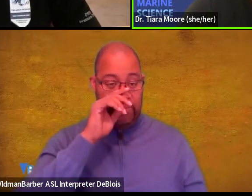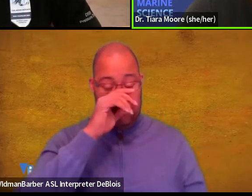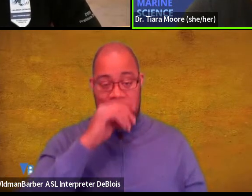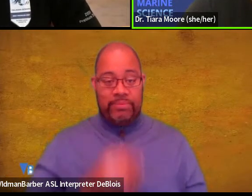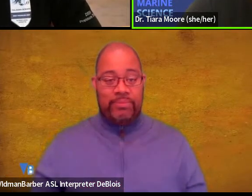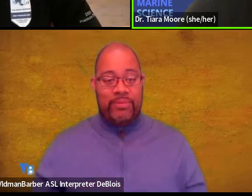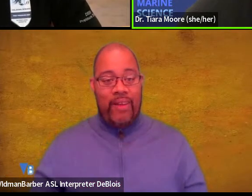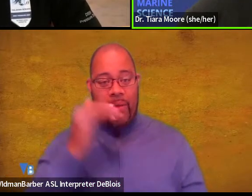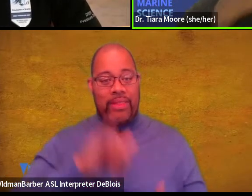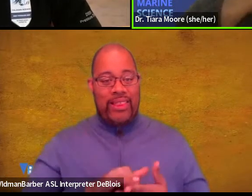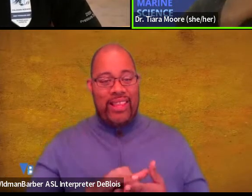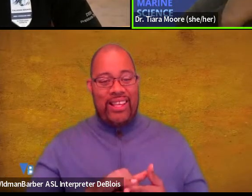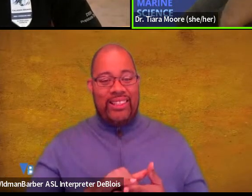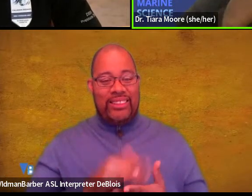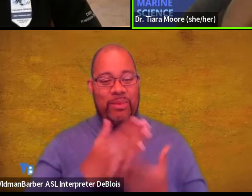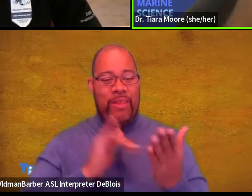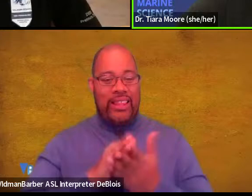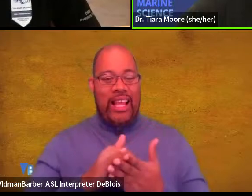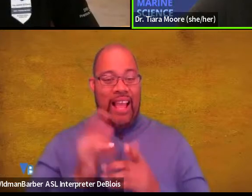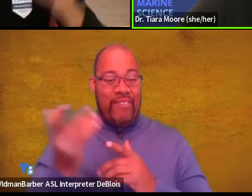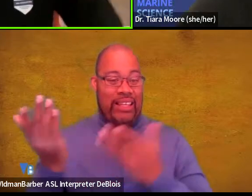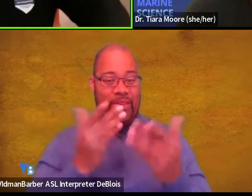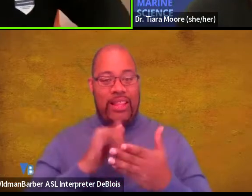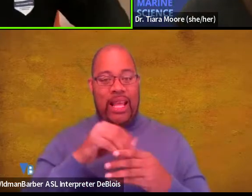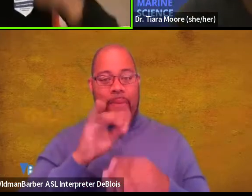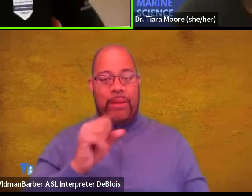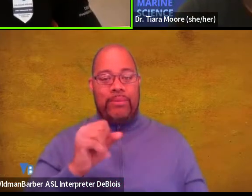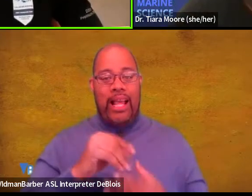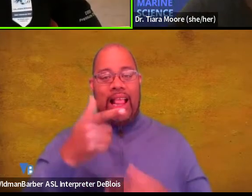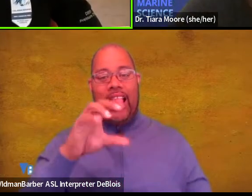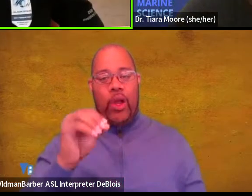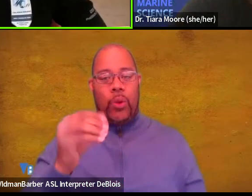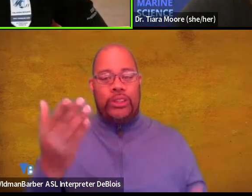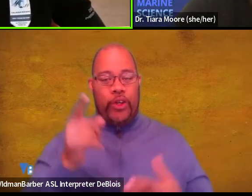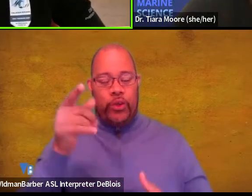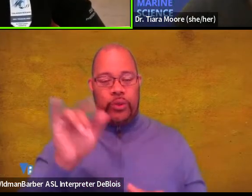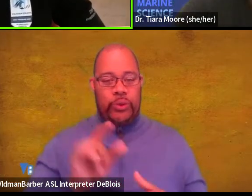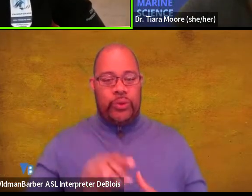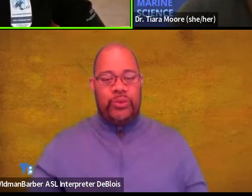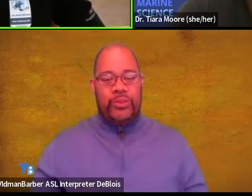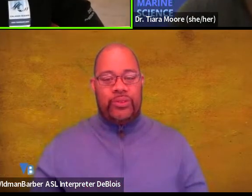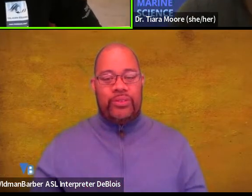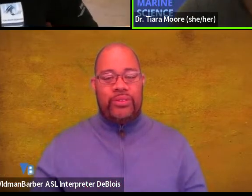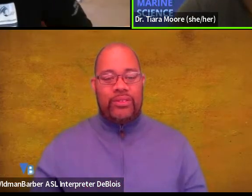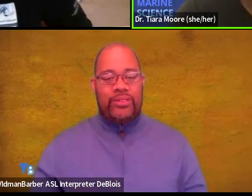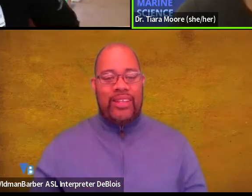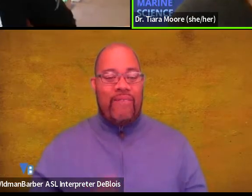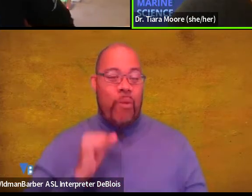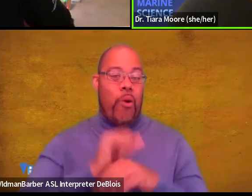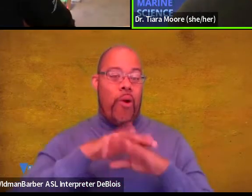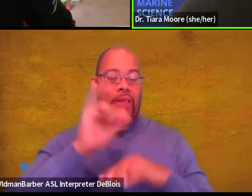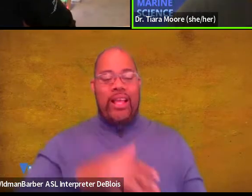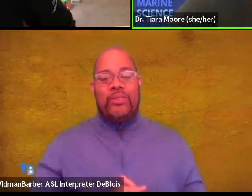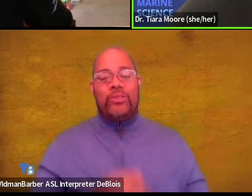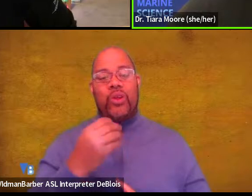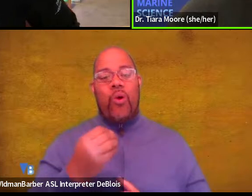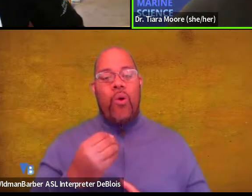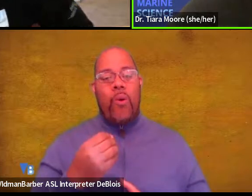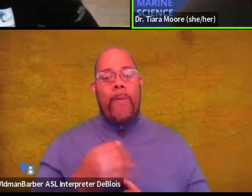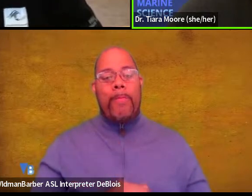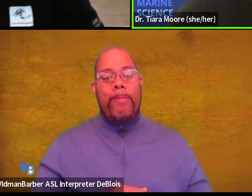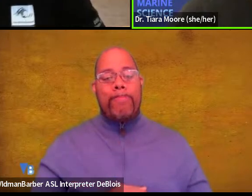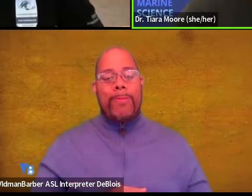Yes, I forgot about we need to get some of those over here at BIM. And the Legos back here. Yeah, I'm gonna have to work on that. So